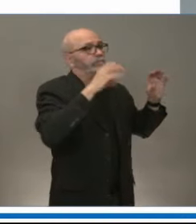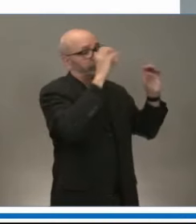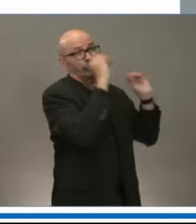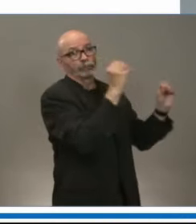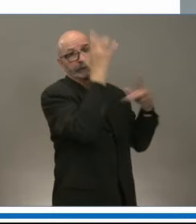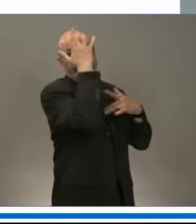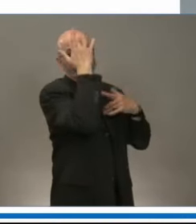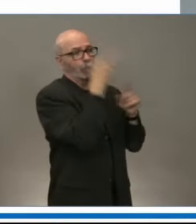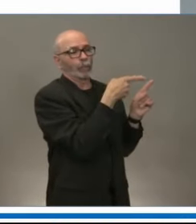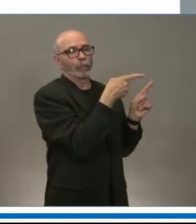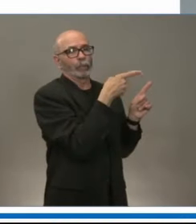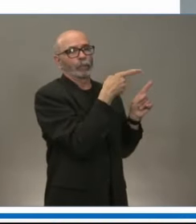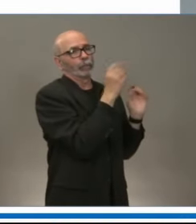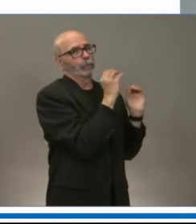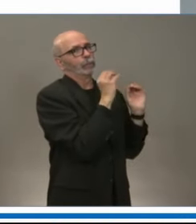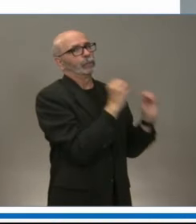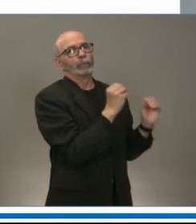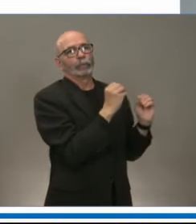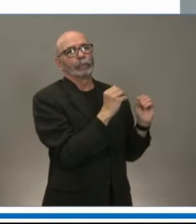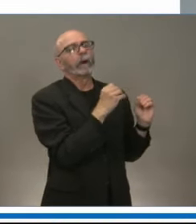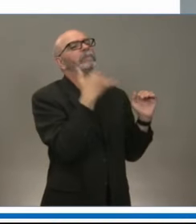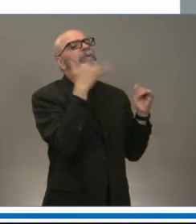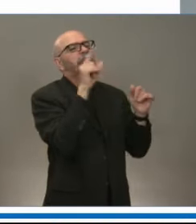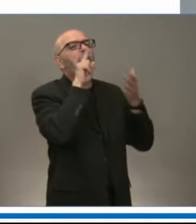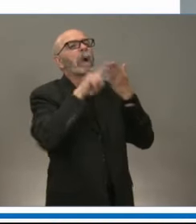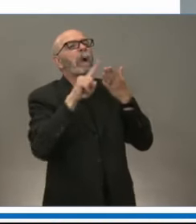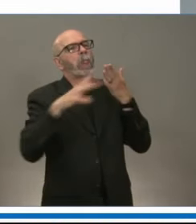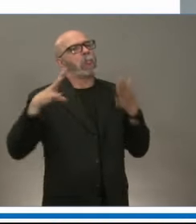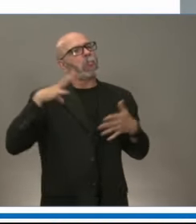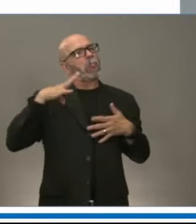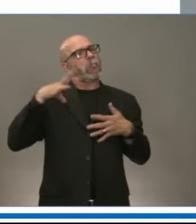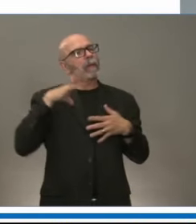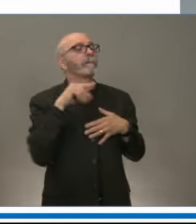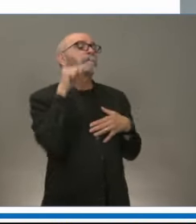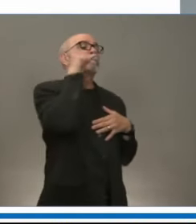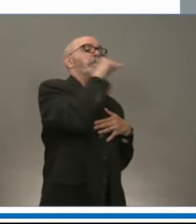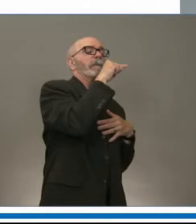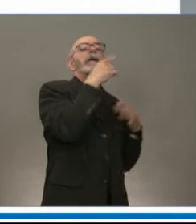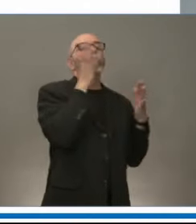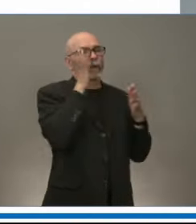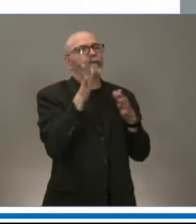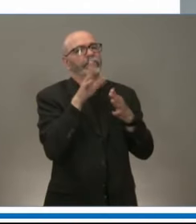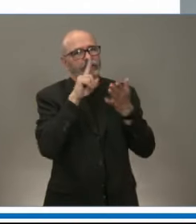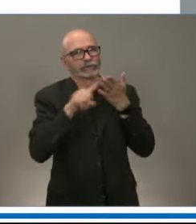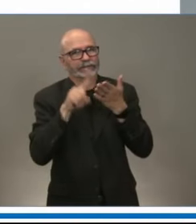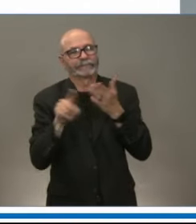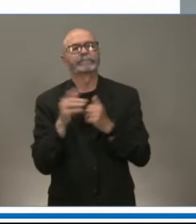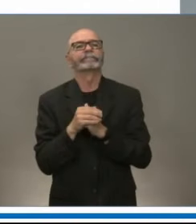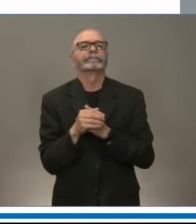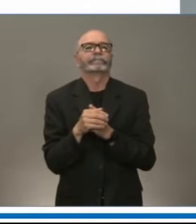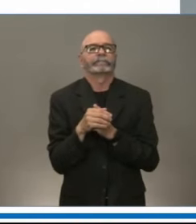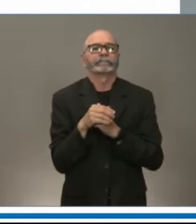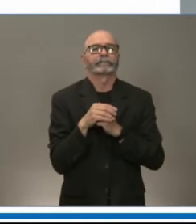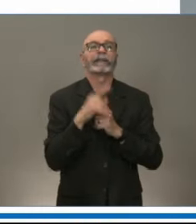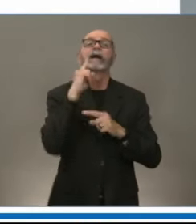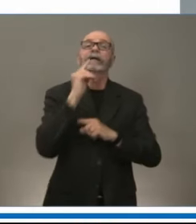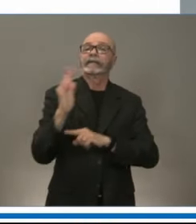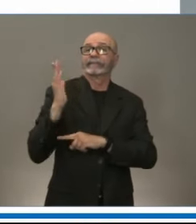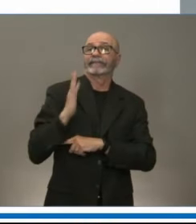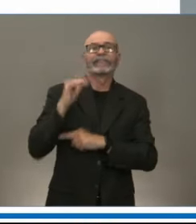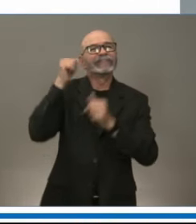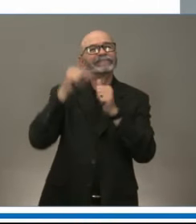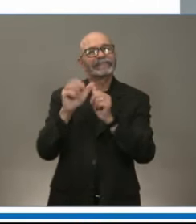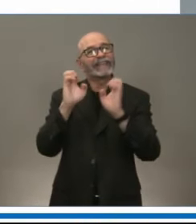we continue to investigate that. There was both an educational event for staff, and now we've learned that there was also a